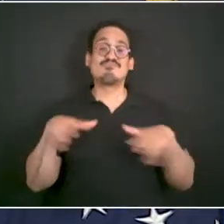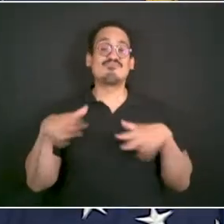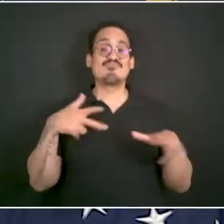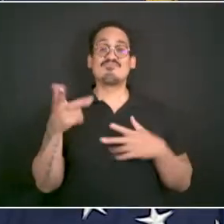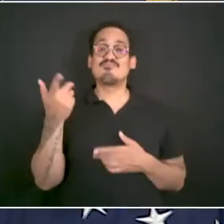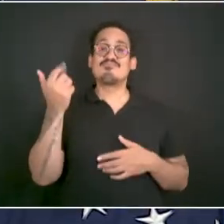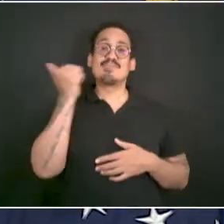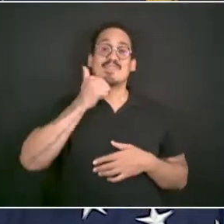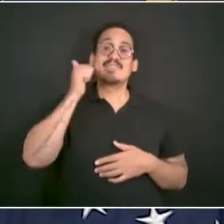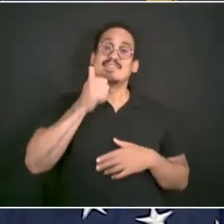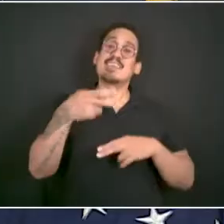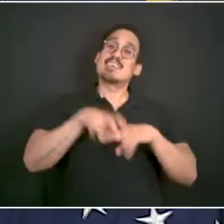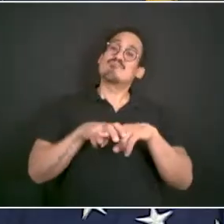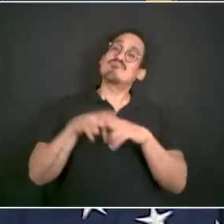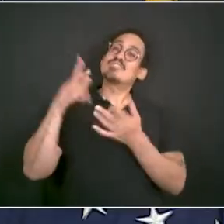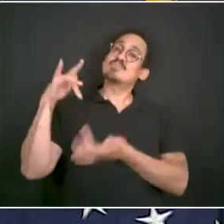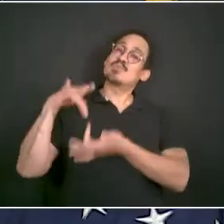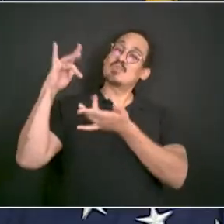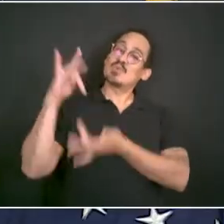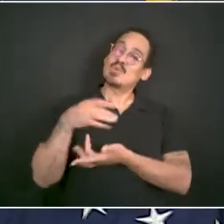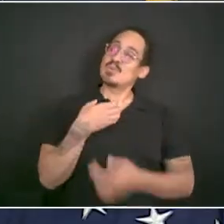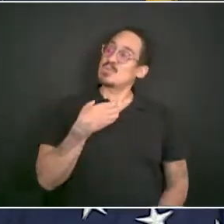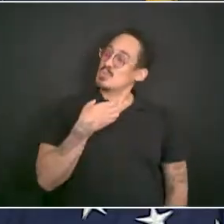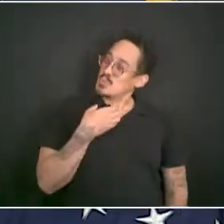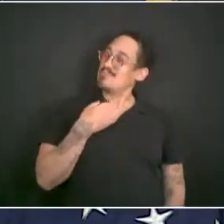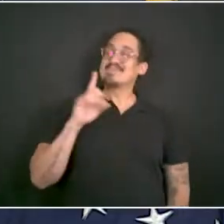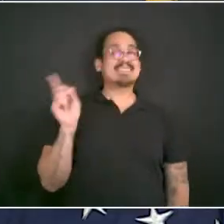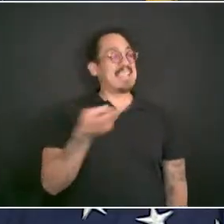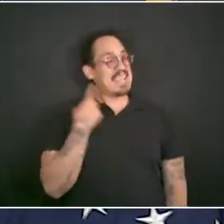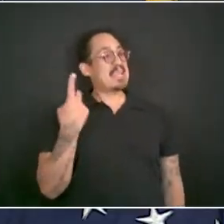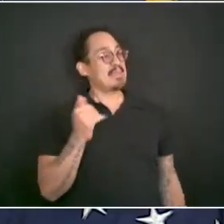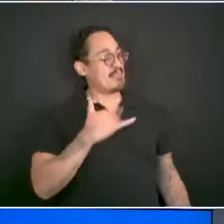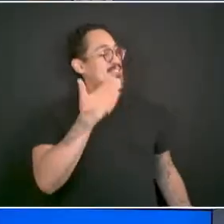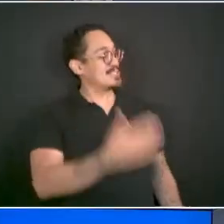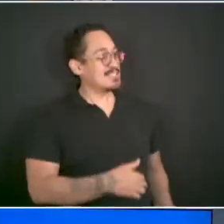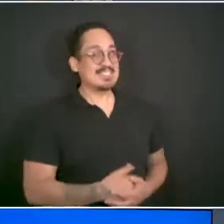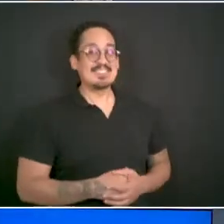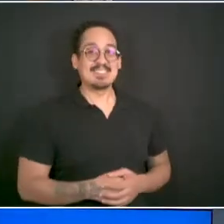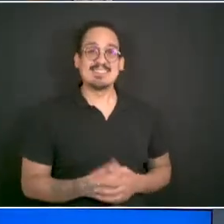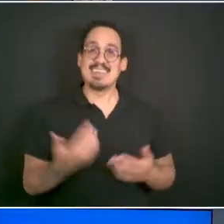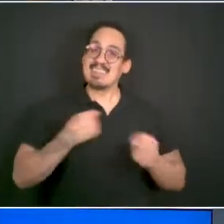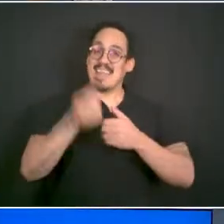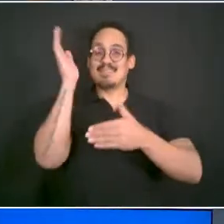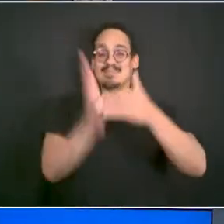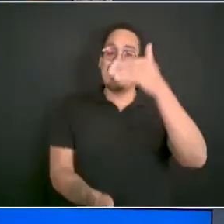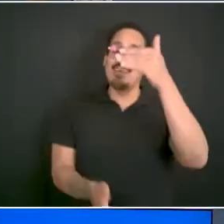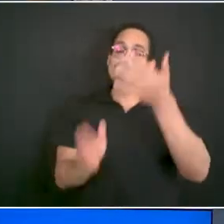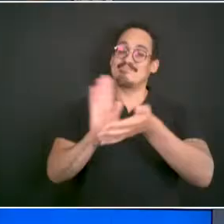smoothie, and say, damn, life is good. Gotta bounce.